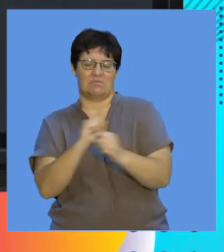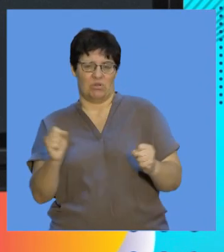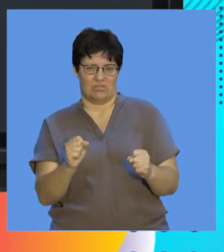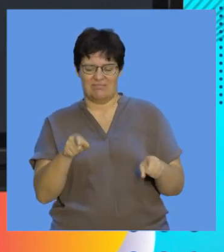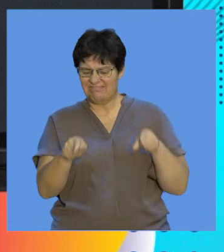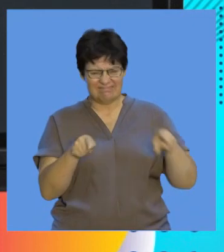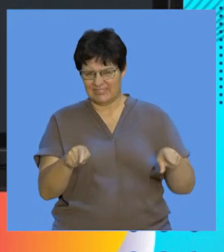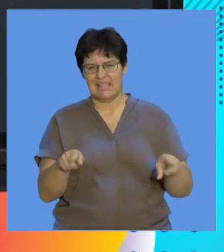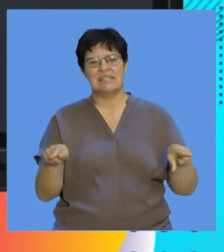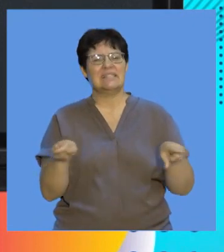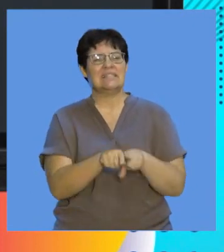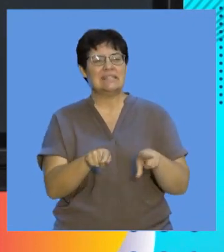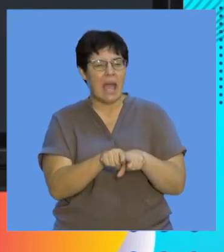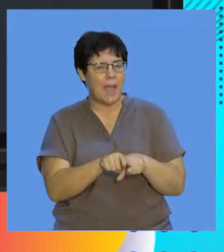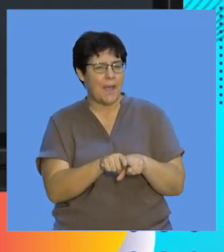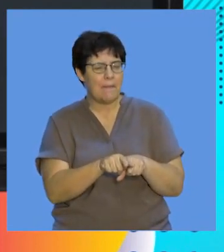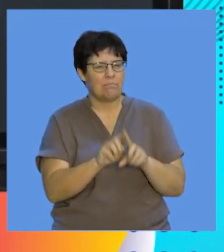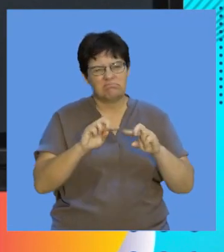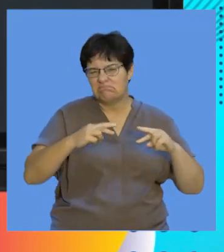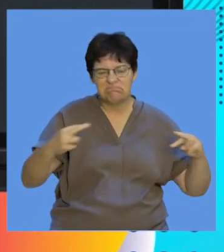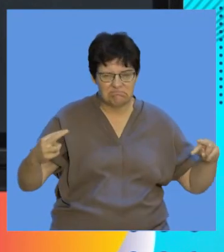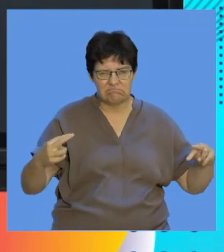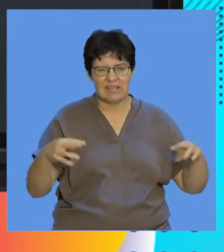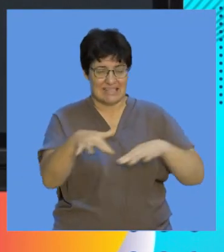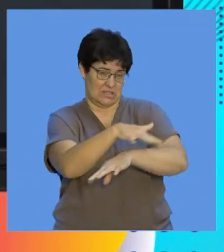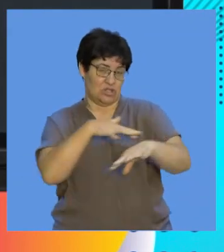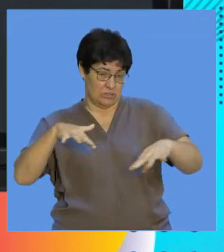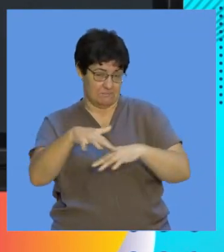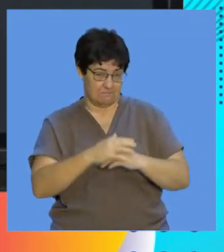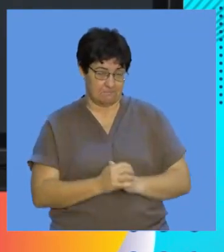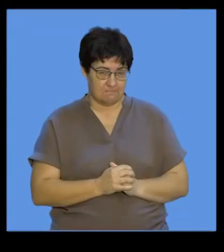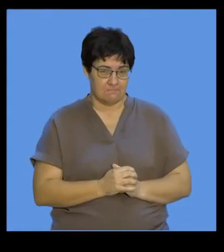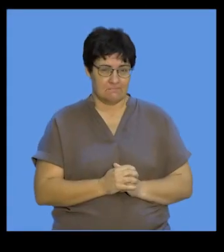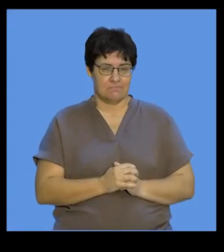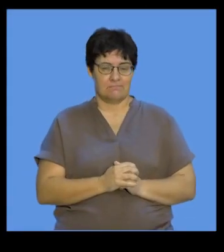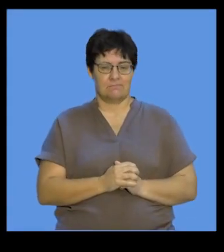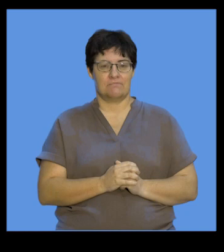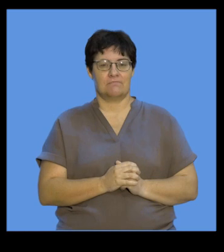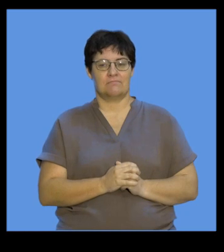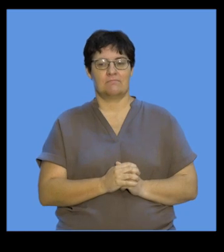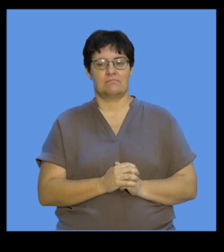together. It's the same type of situation, okay? So,